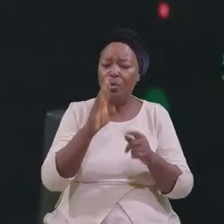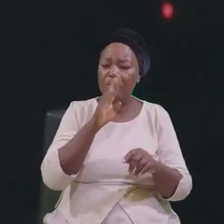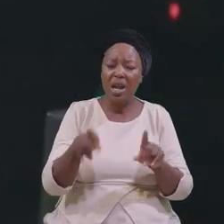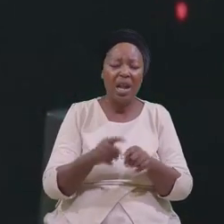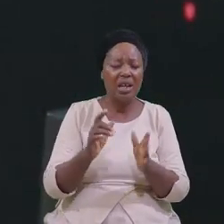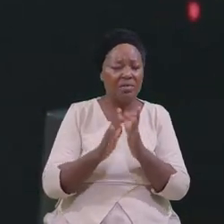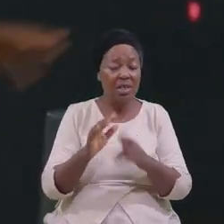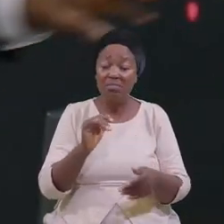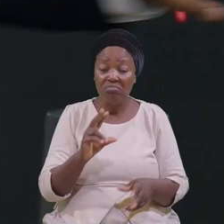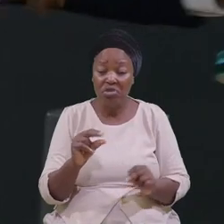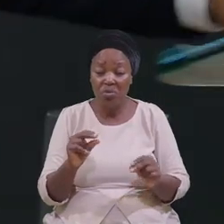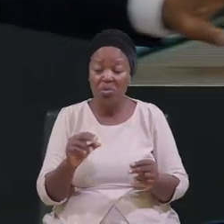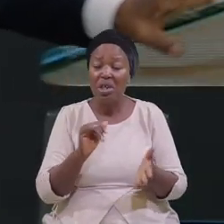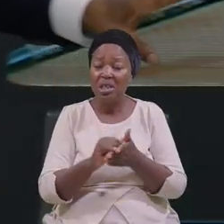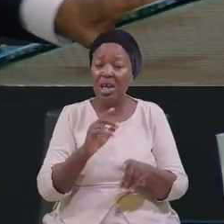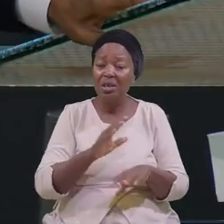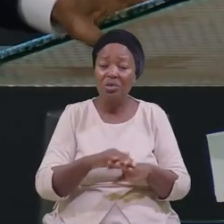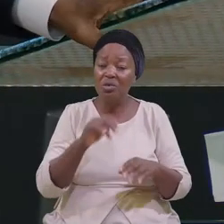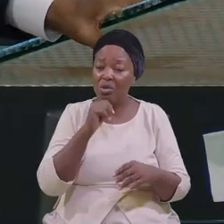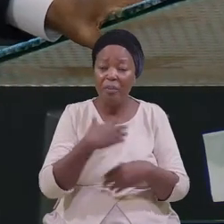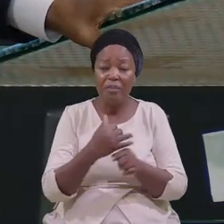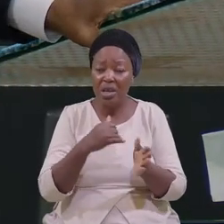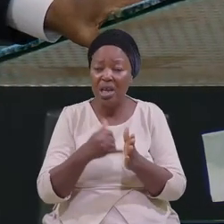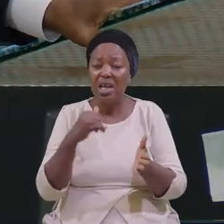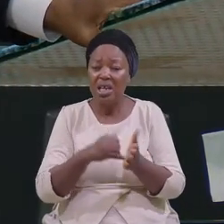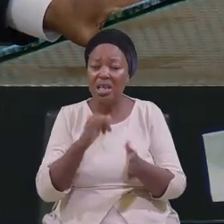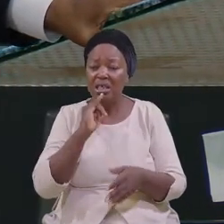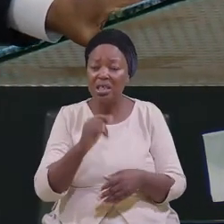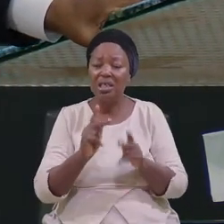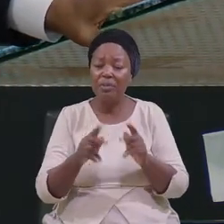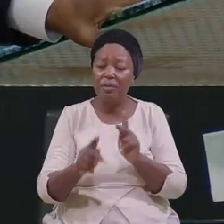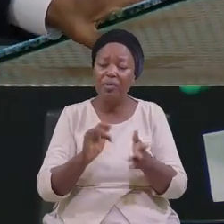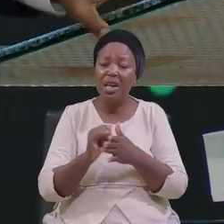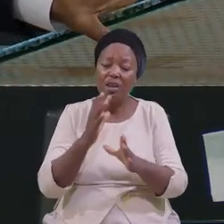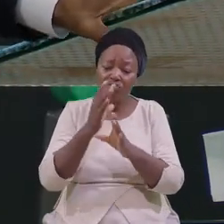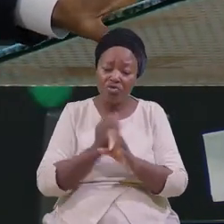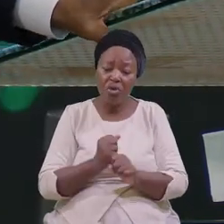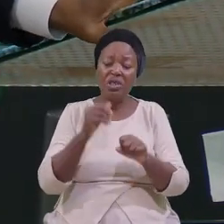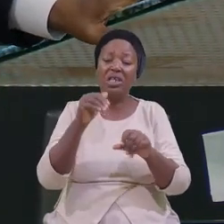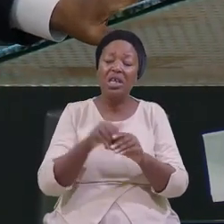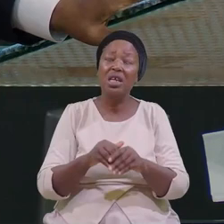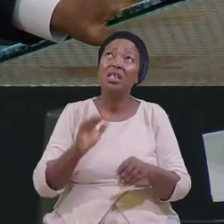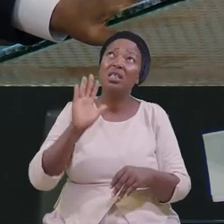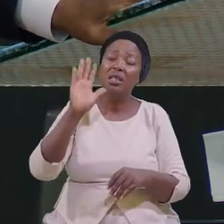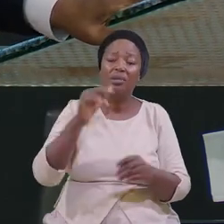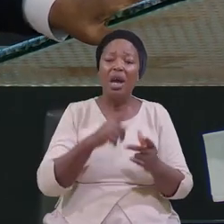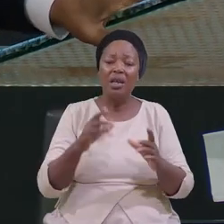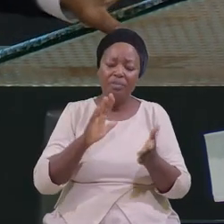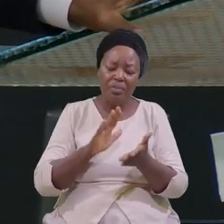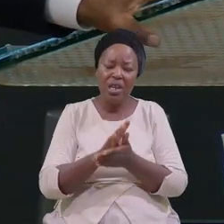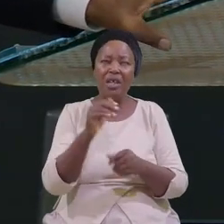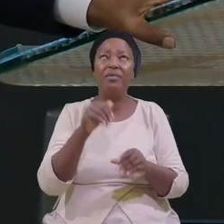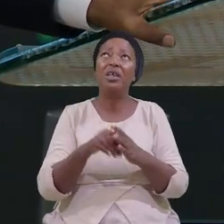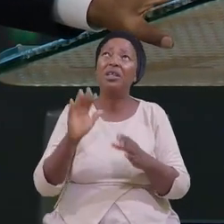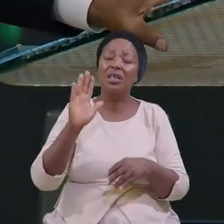That doesn't make it. It's the people that trust him, that believe in him.